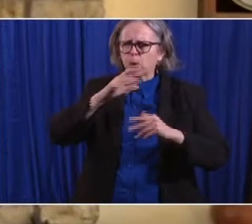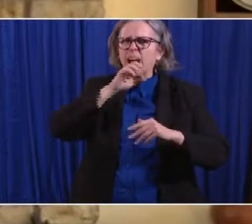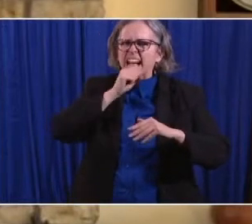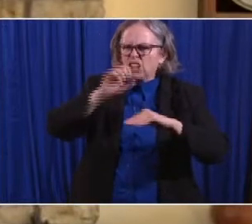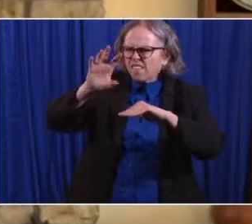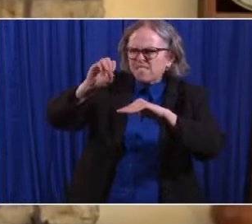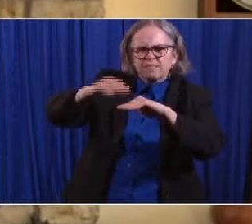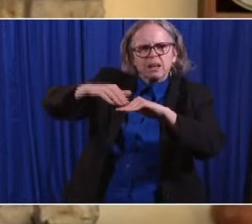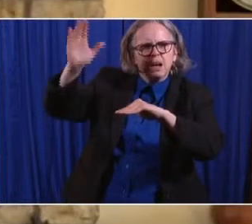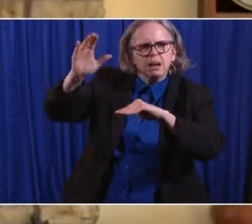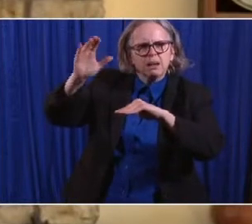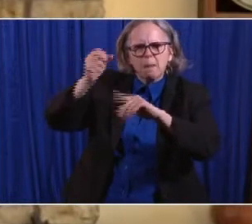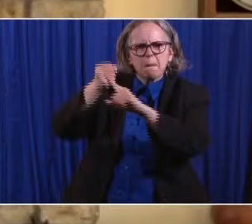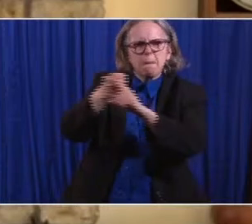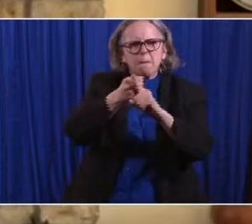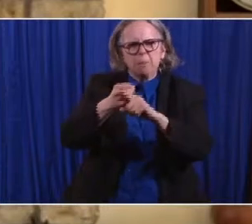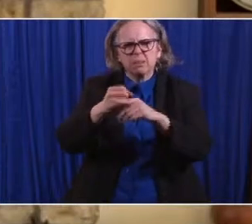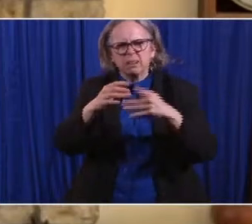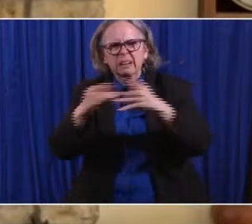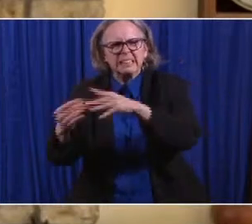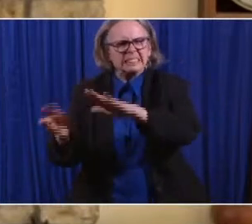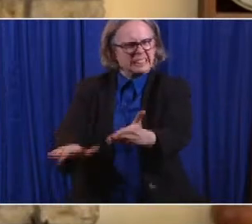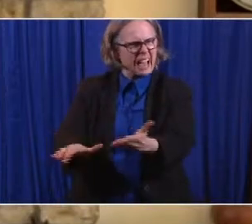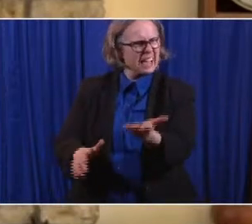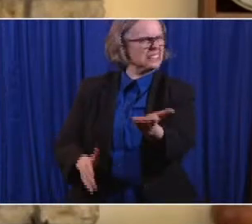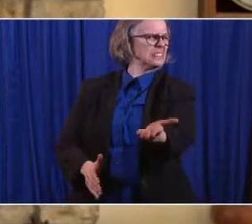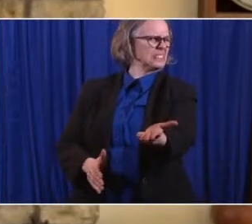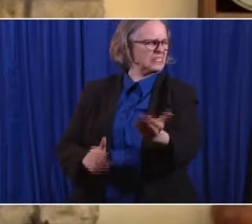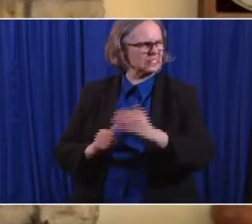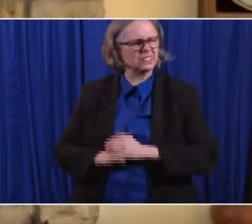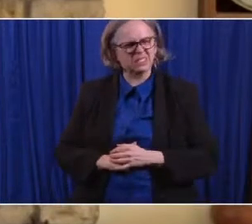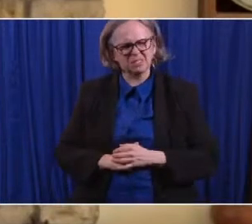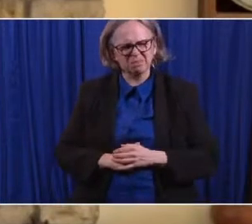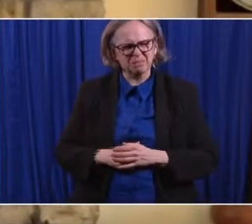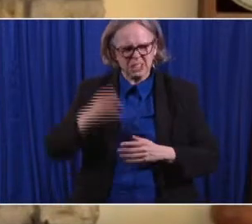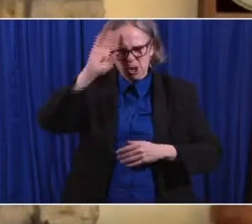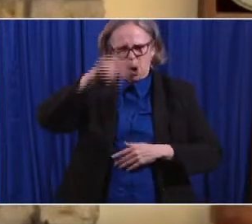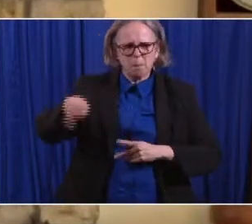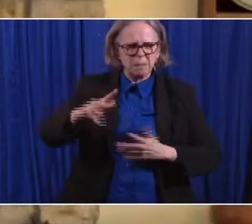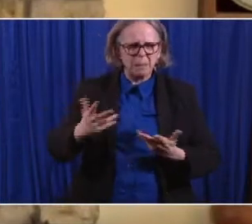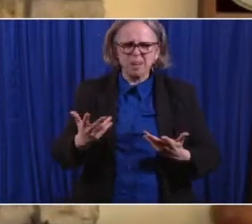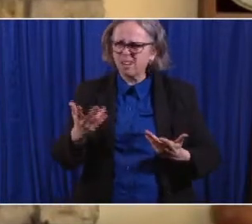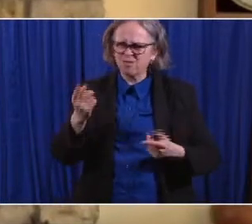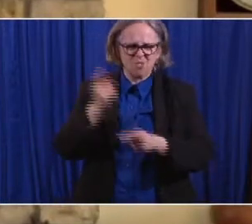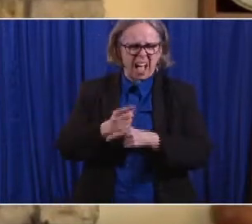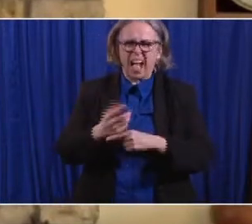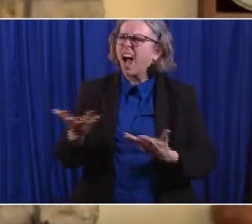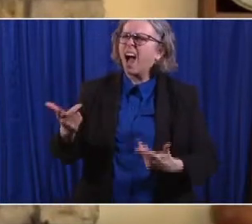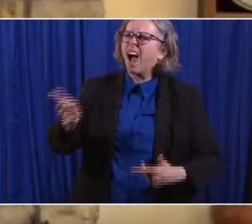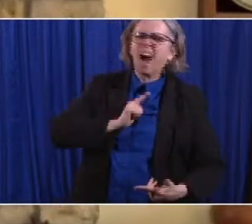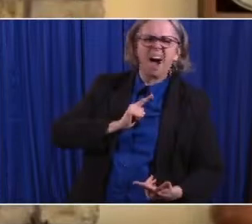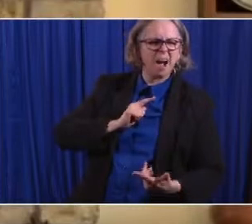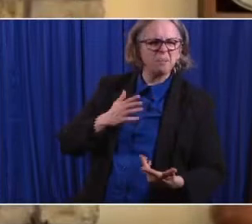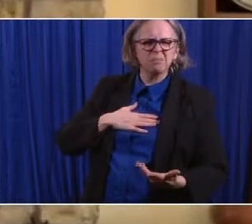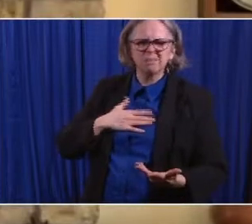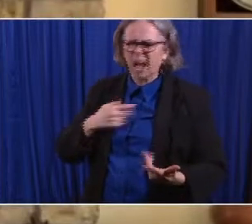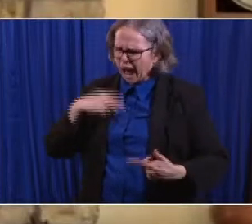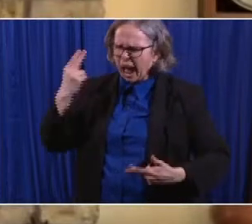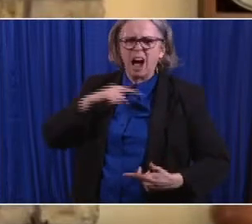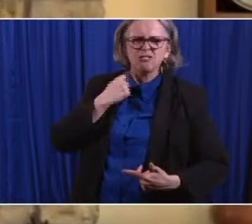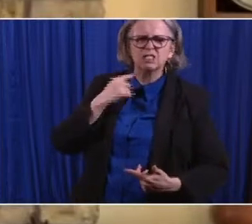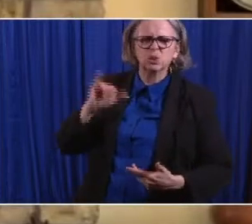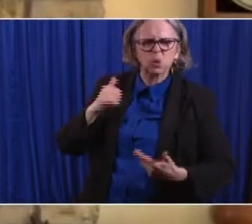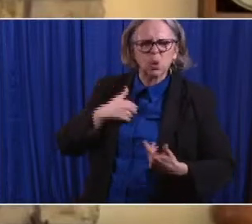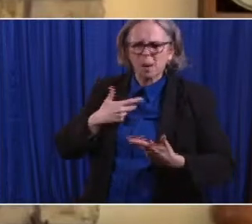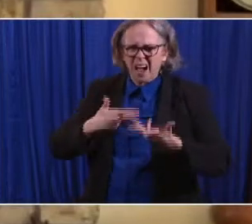comorbidity things that, people very rightly say, Mike, why don't you include this? This is a high risk. When